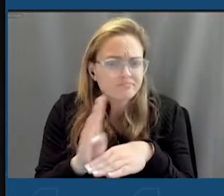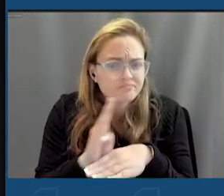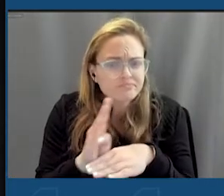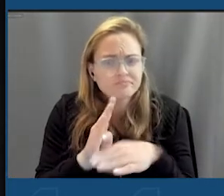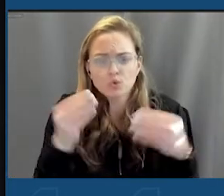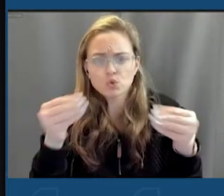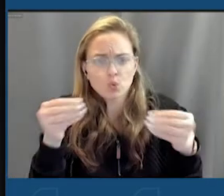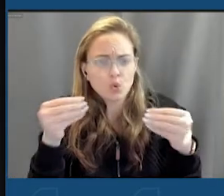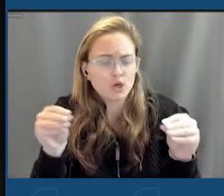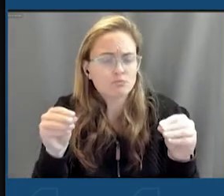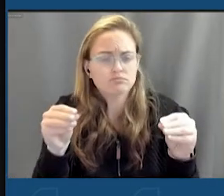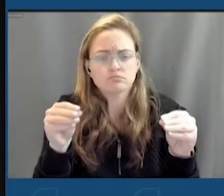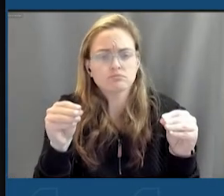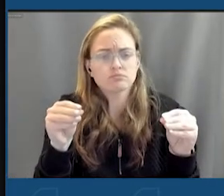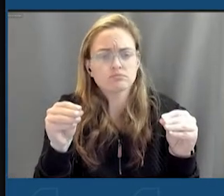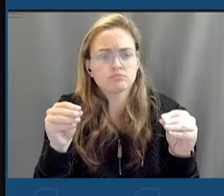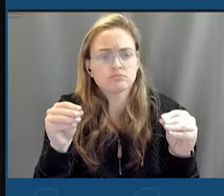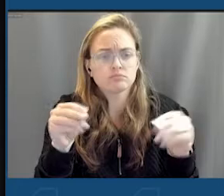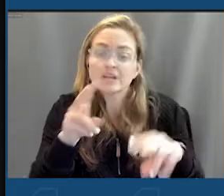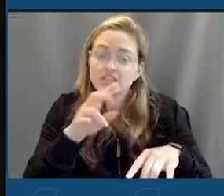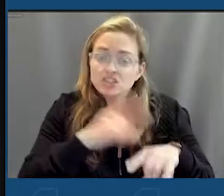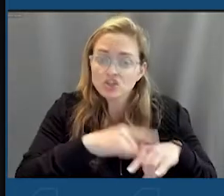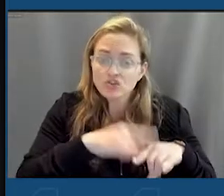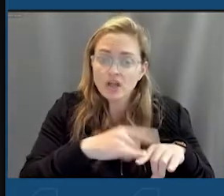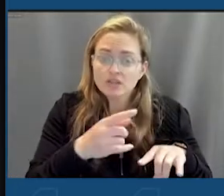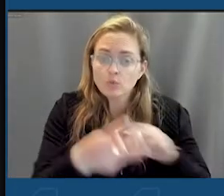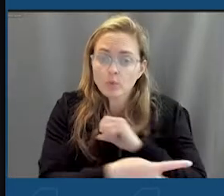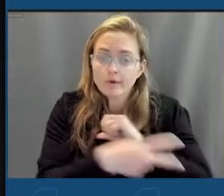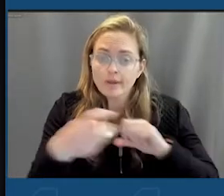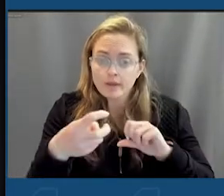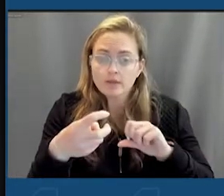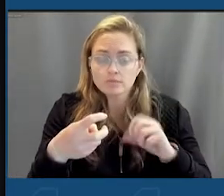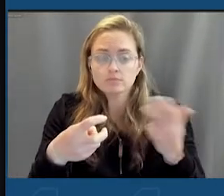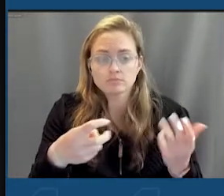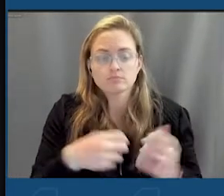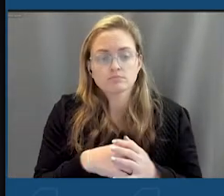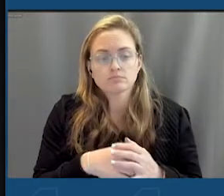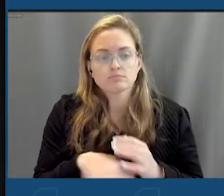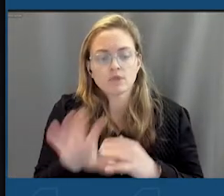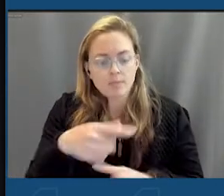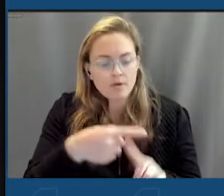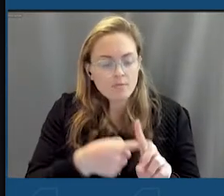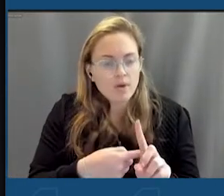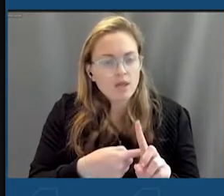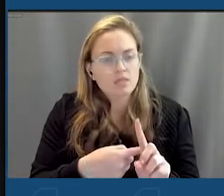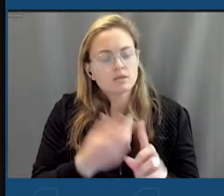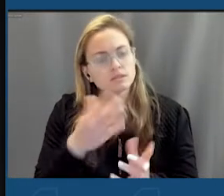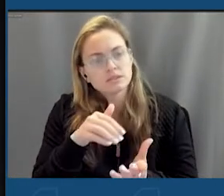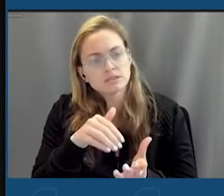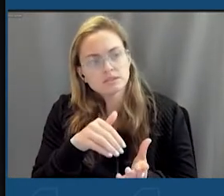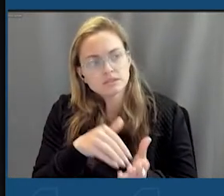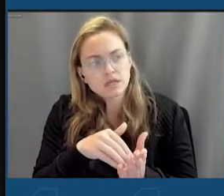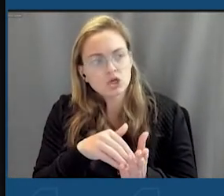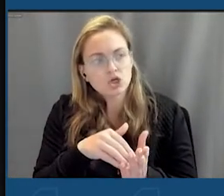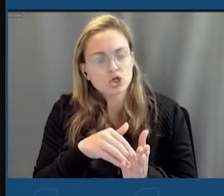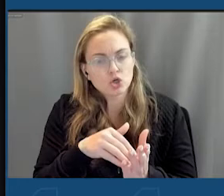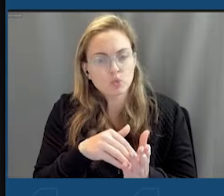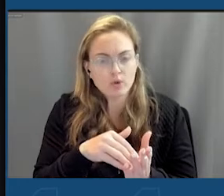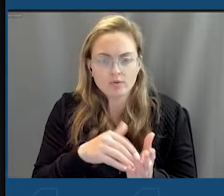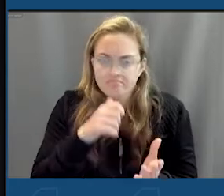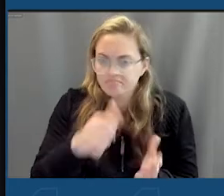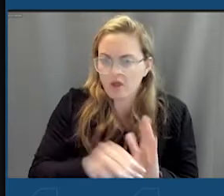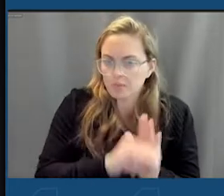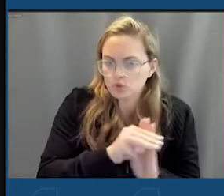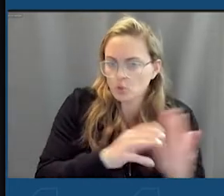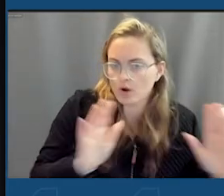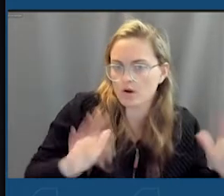store, and the cigarettes were taken. We had 3 burglaries in the course of a month. And as a center, somewhat less mature than we are now, we put a quick bulletin out